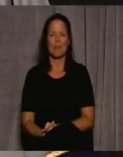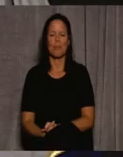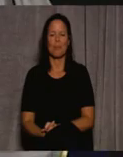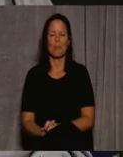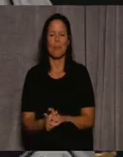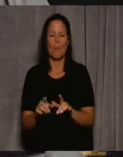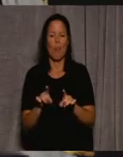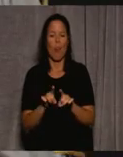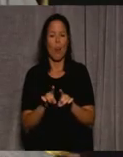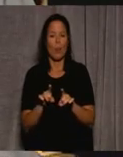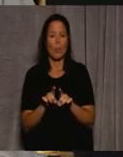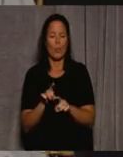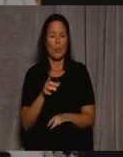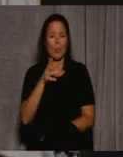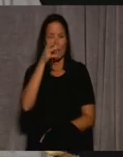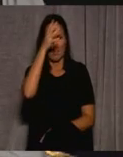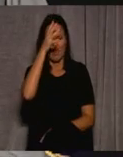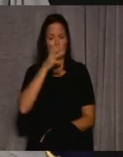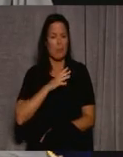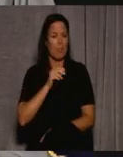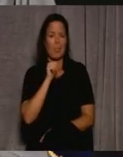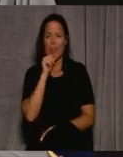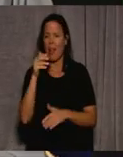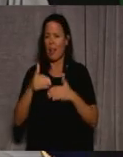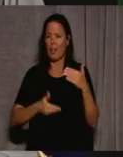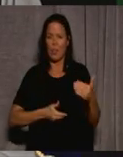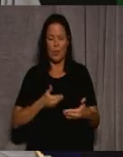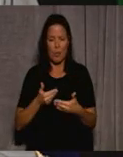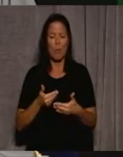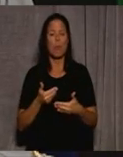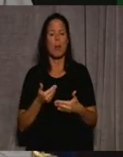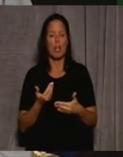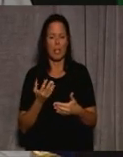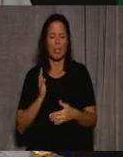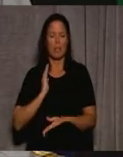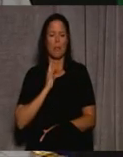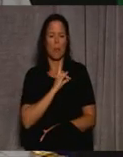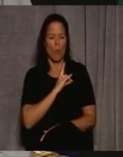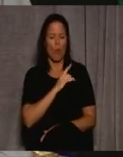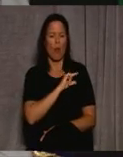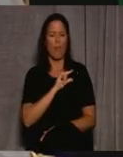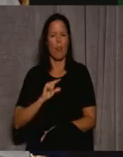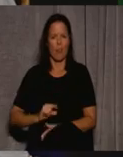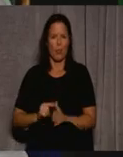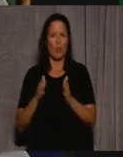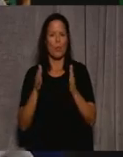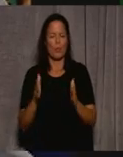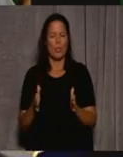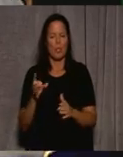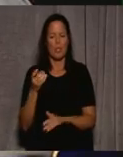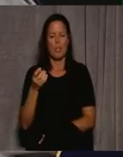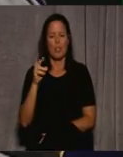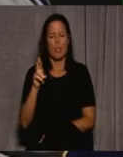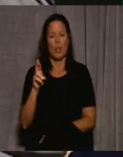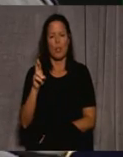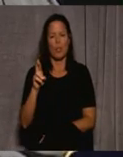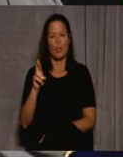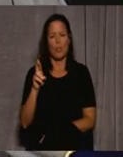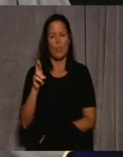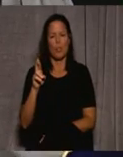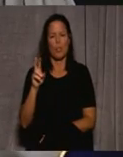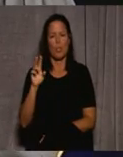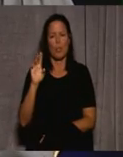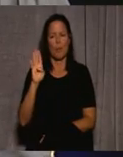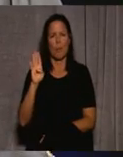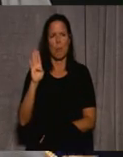Also, a gentleman who was not introduced but is on our Board of Governors of the Health Professions Division, Dr. Bernie Rube. Dr. Rube.